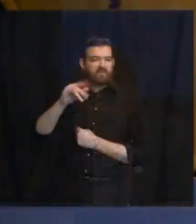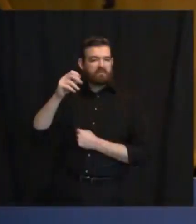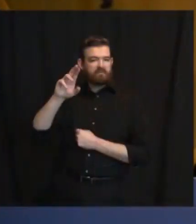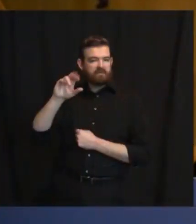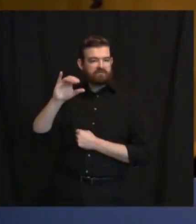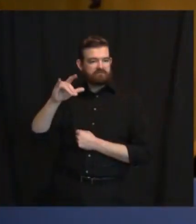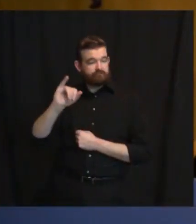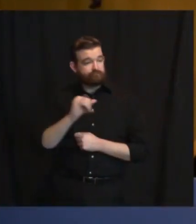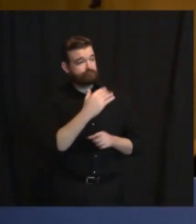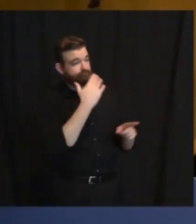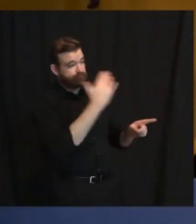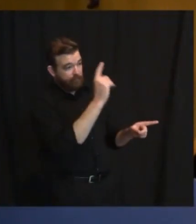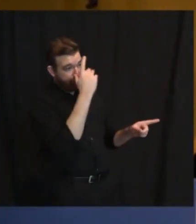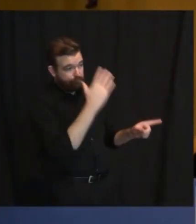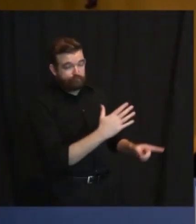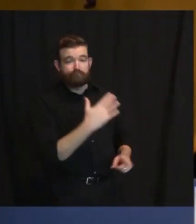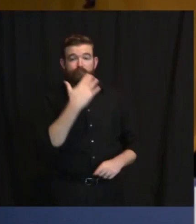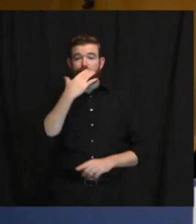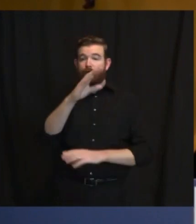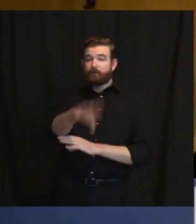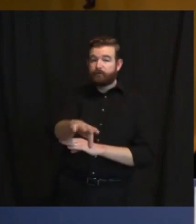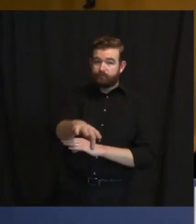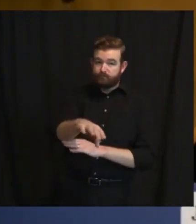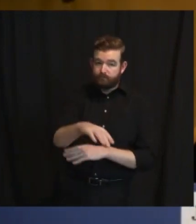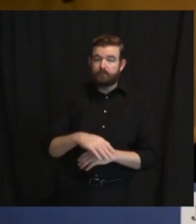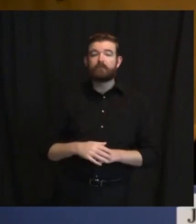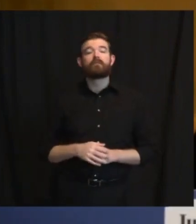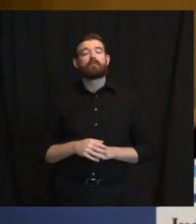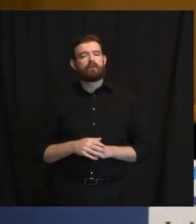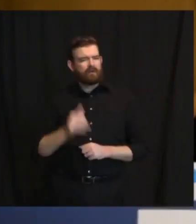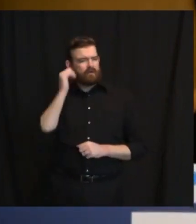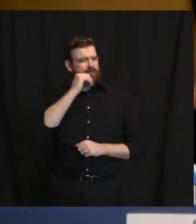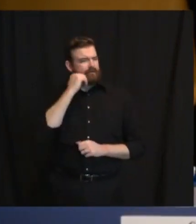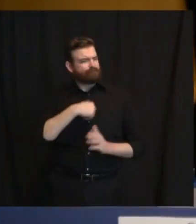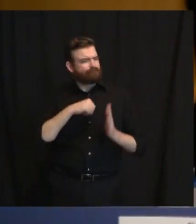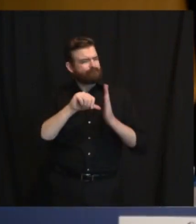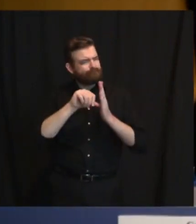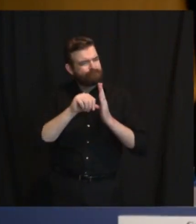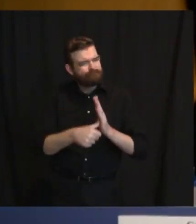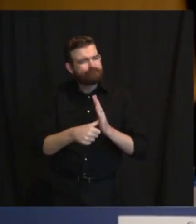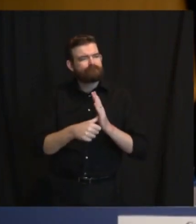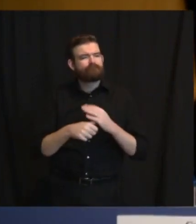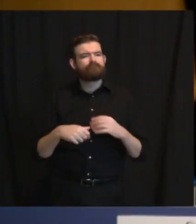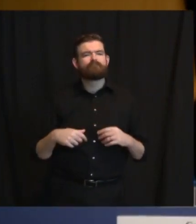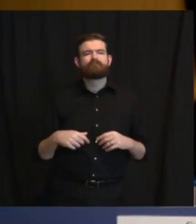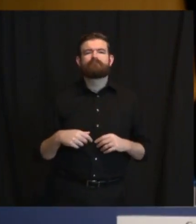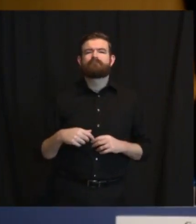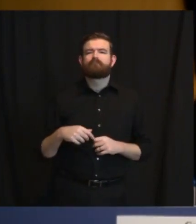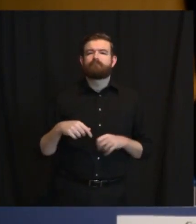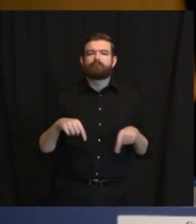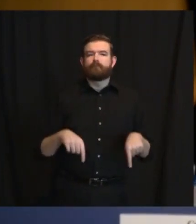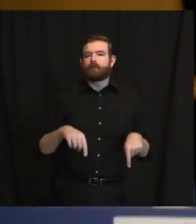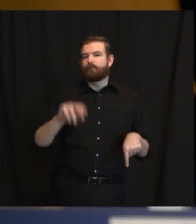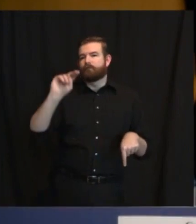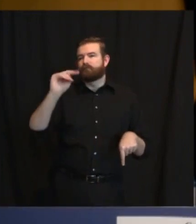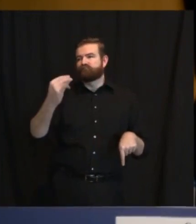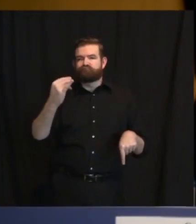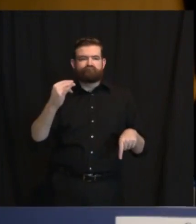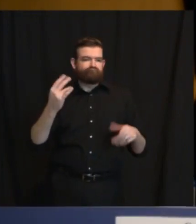we highlight the health impact of COVID-19 to our state and the economic realities for many